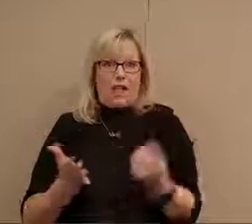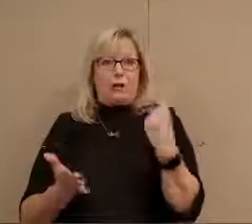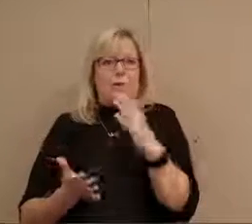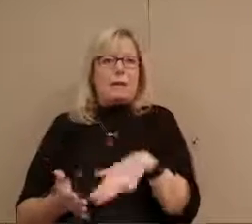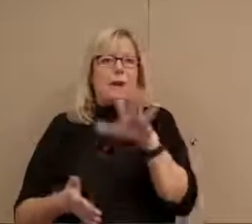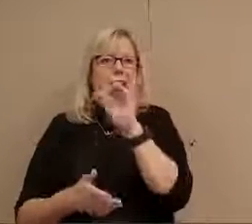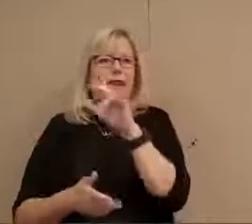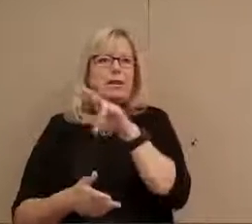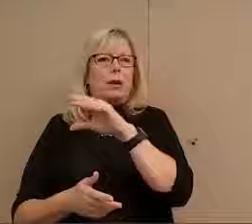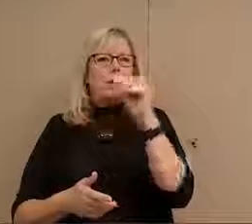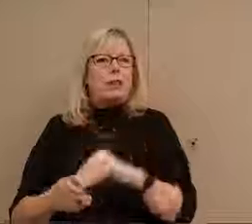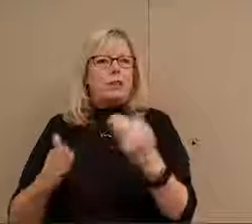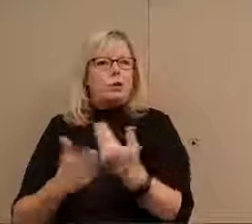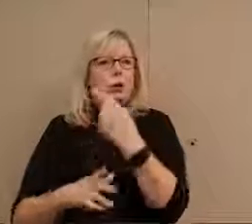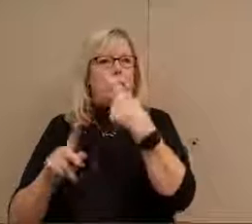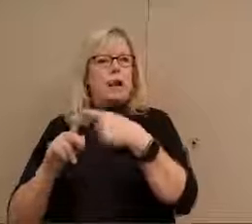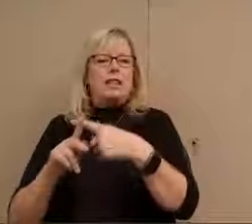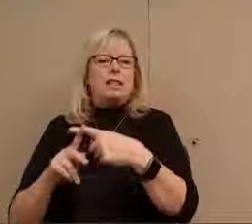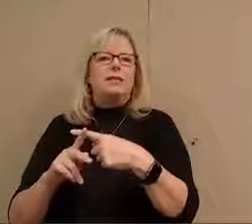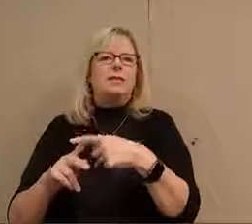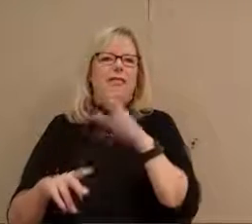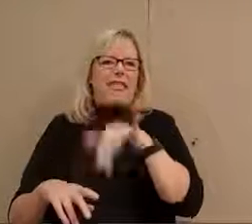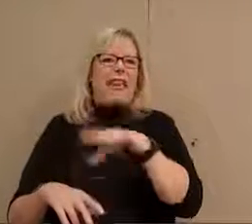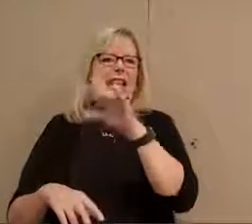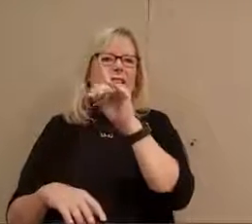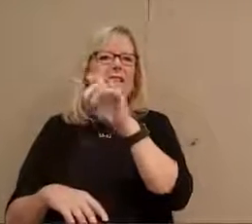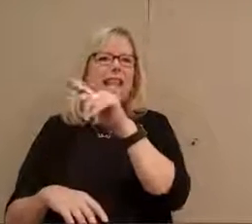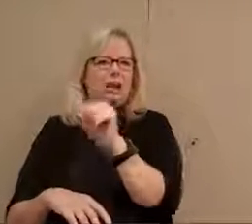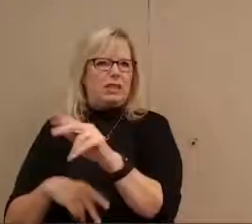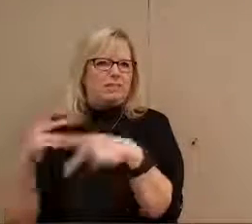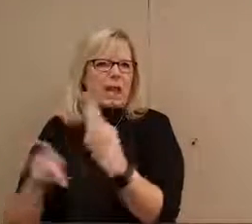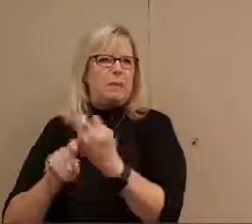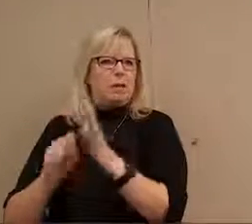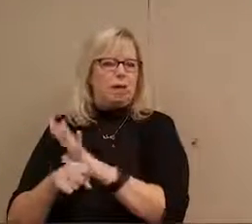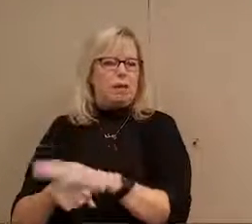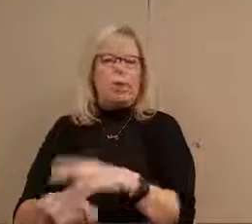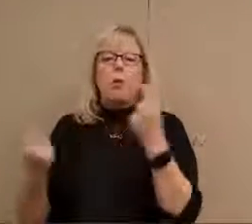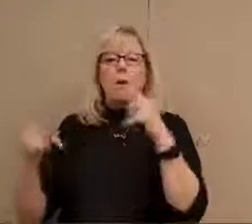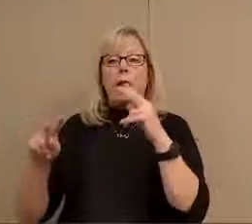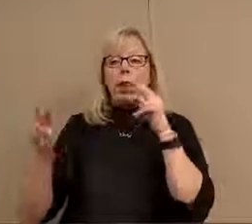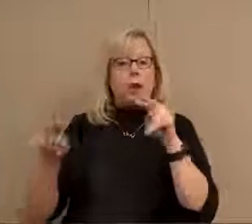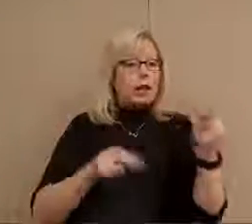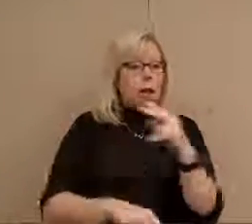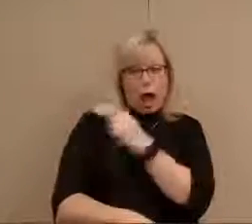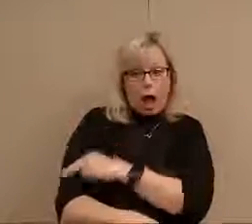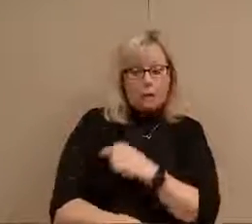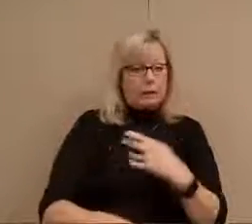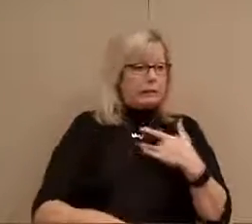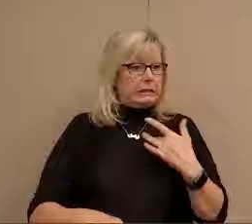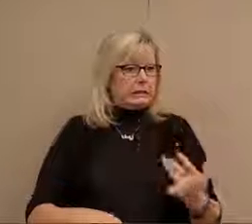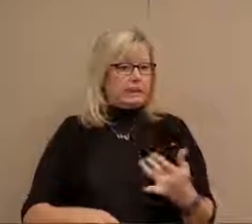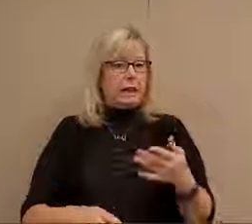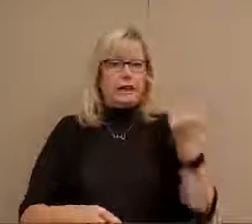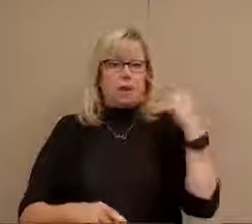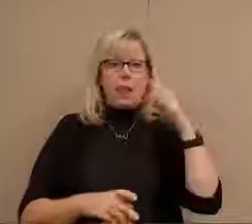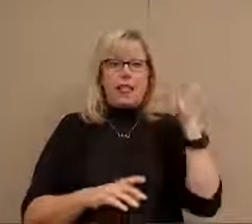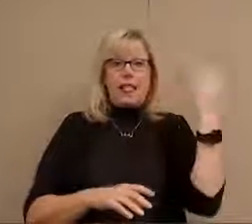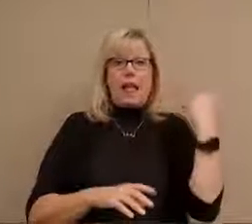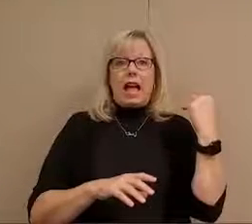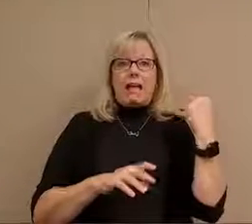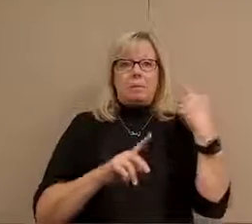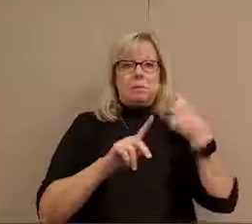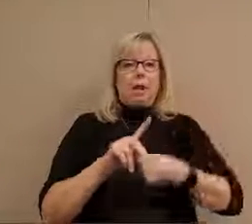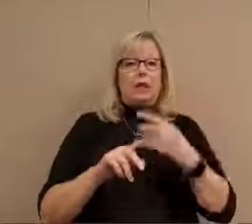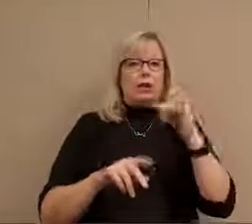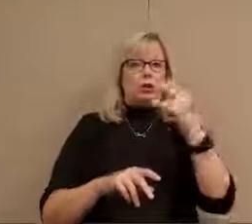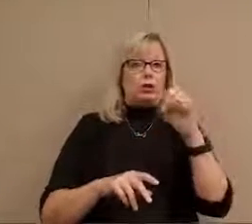about 83%, so you can definitely see an increase. When we look at trends in hospitalizations for last month in June,